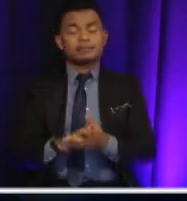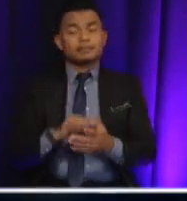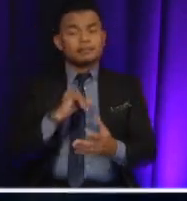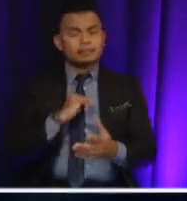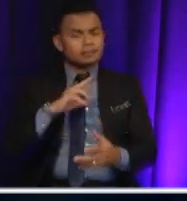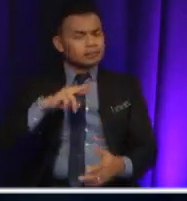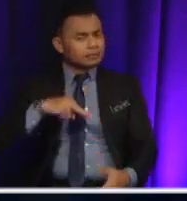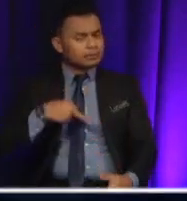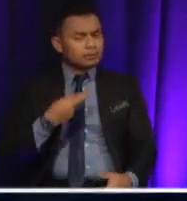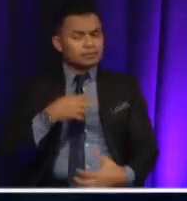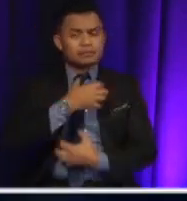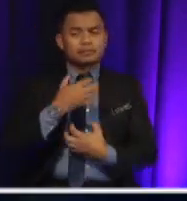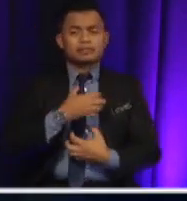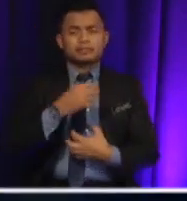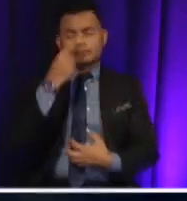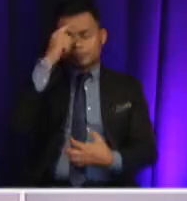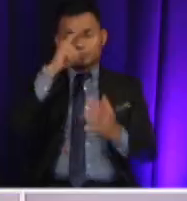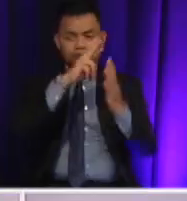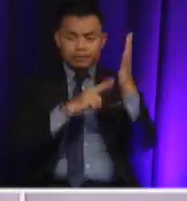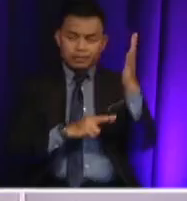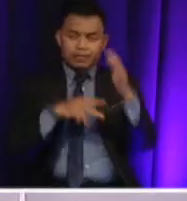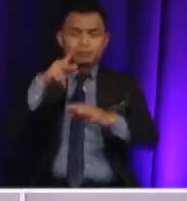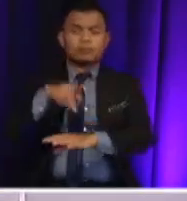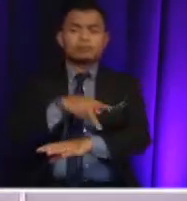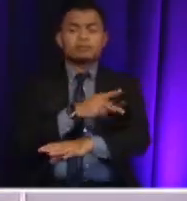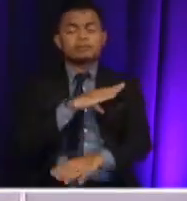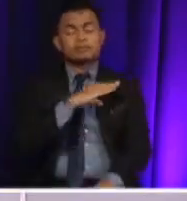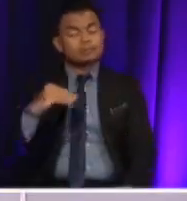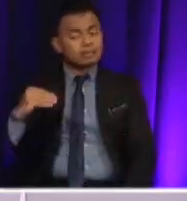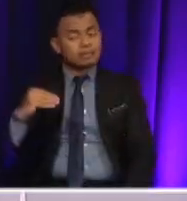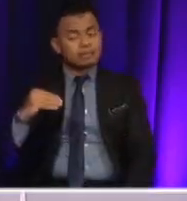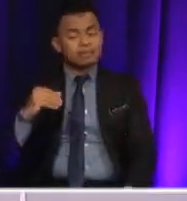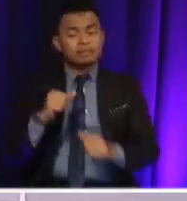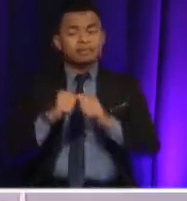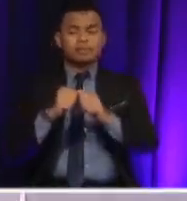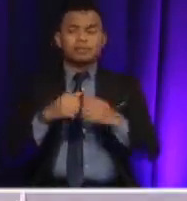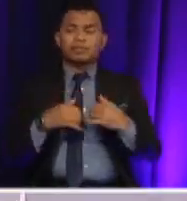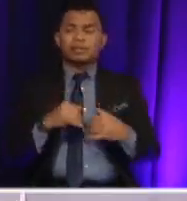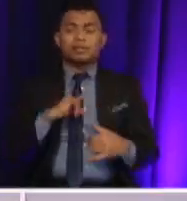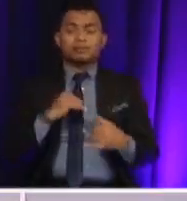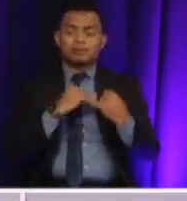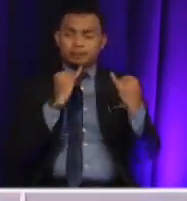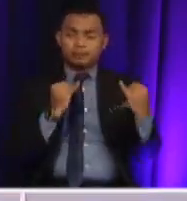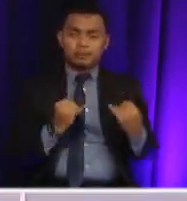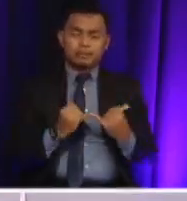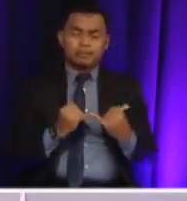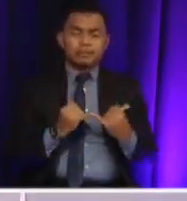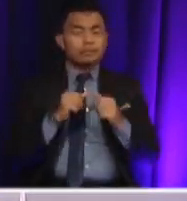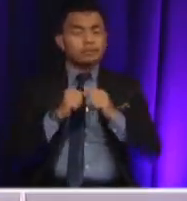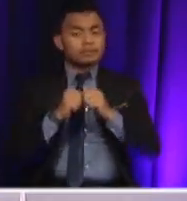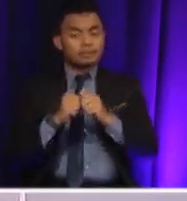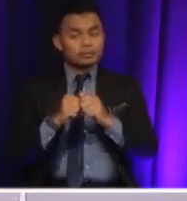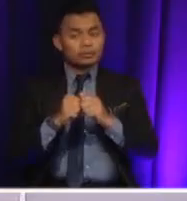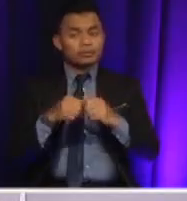right, to recite a poem and according to our own feelings and to see how we are interpreting it according to our feelings, what